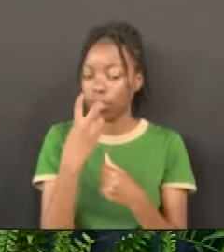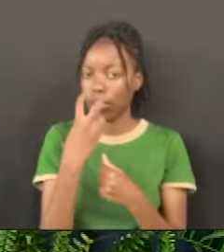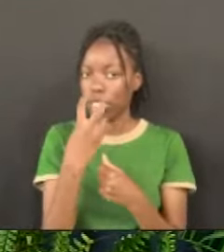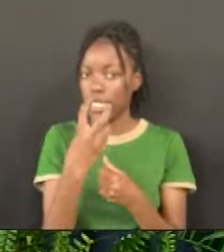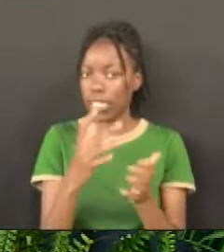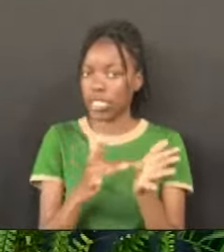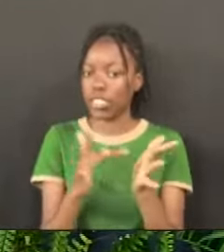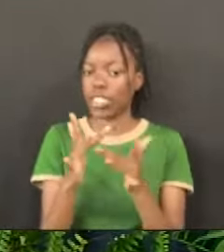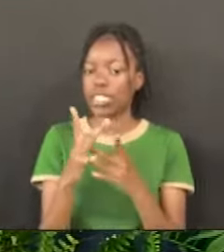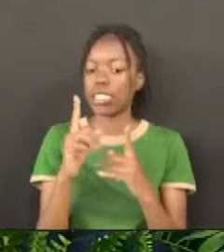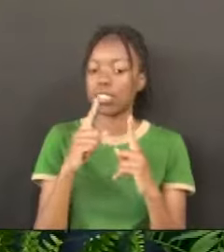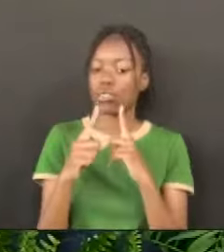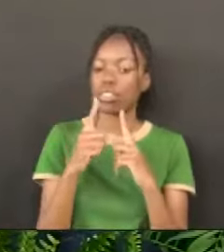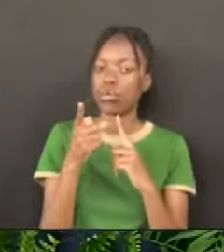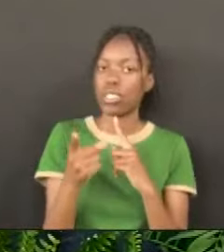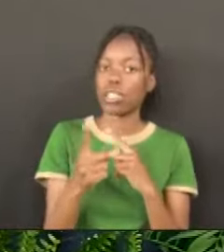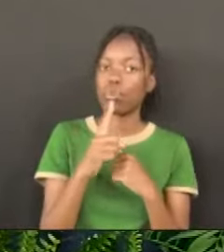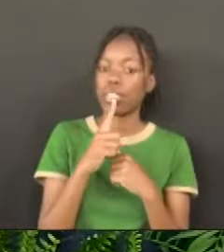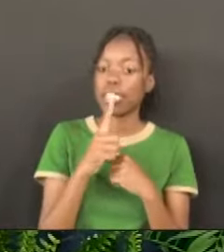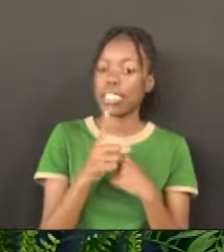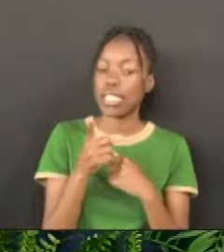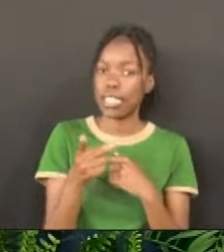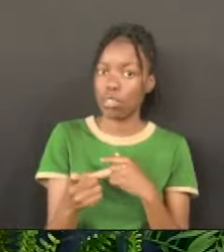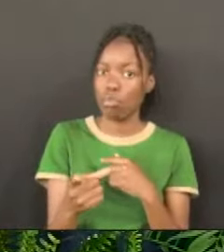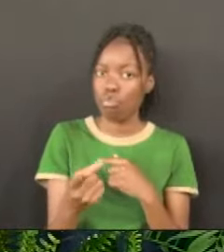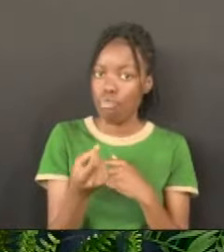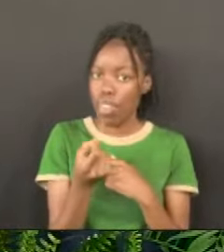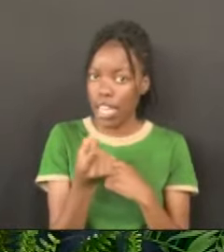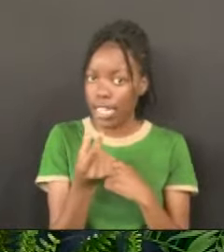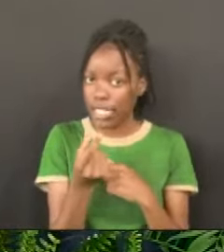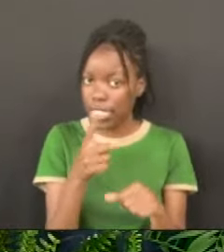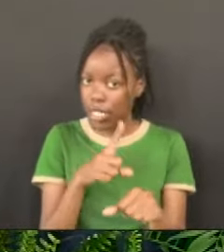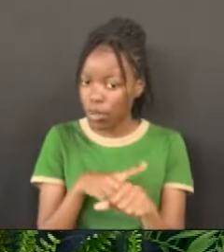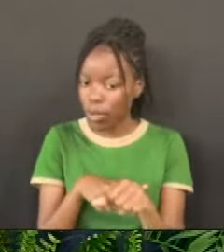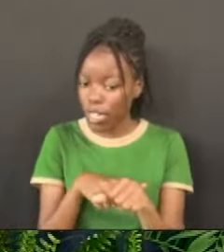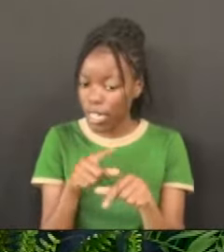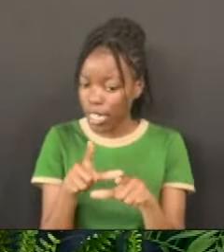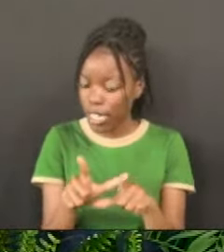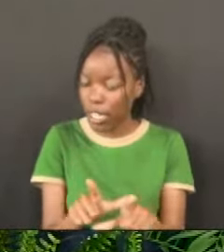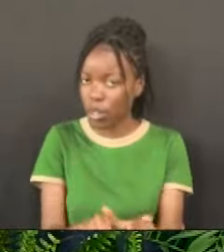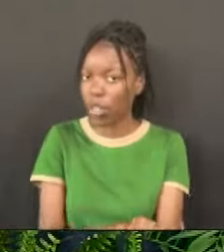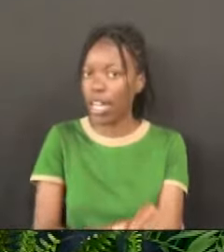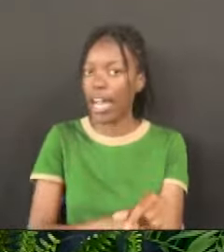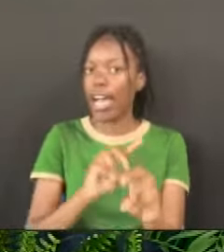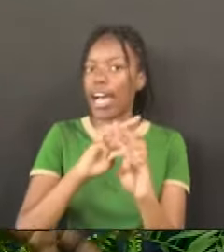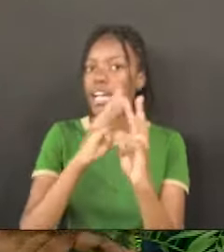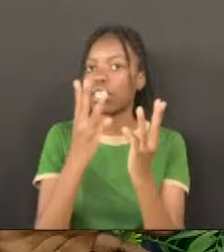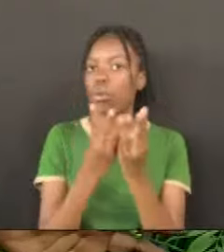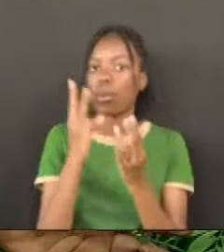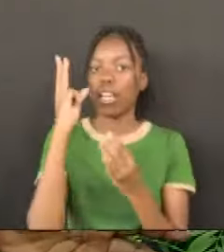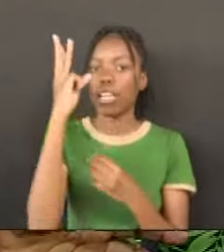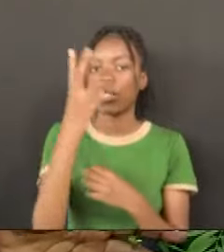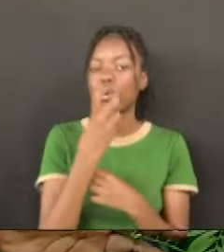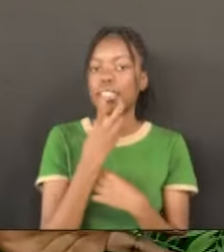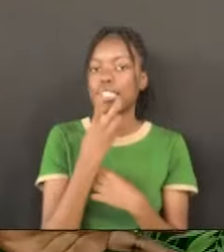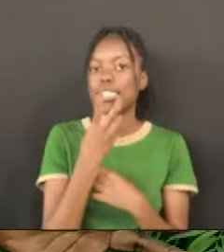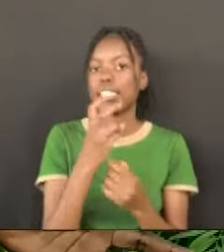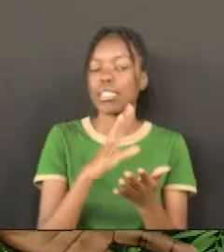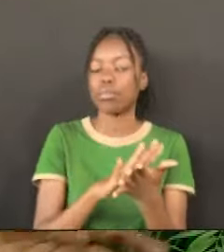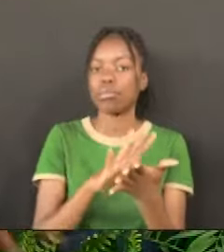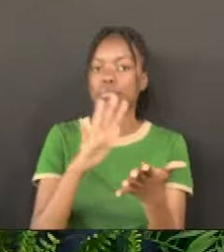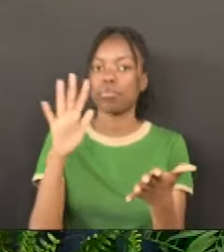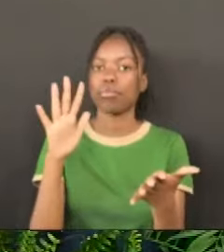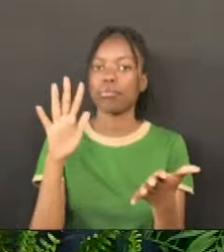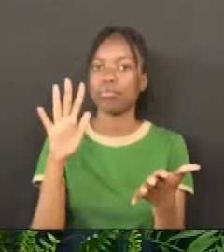to them and is telling them, "A little while longer and the world will see me no